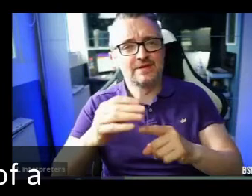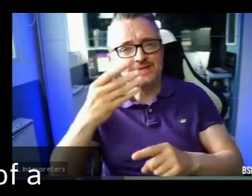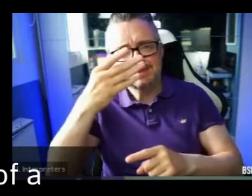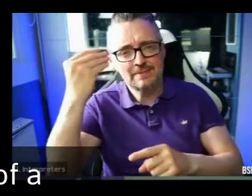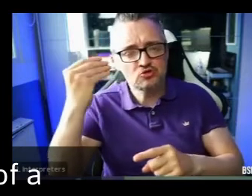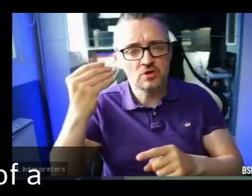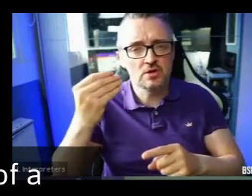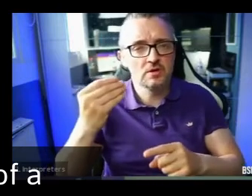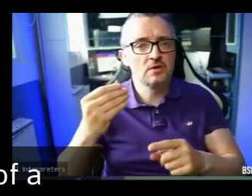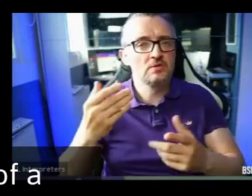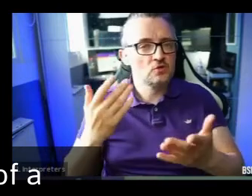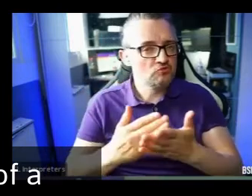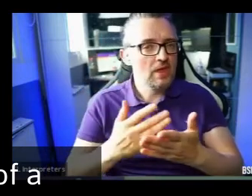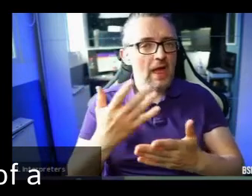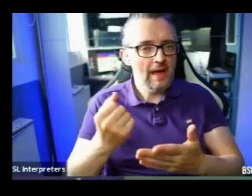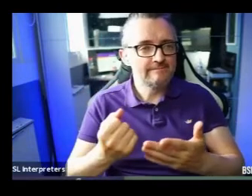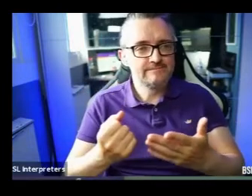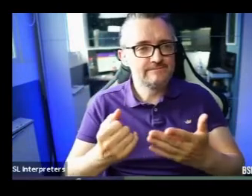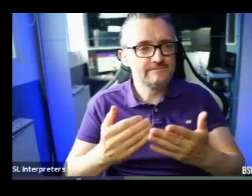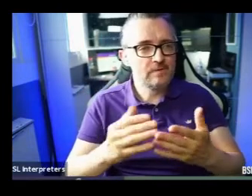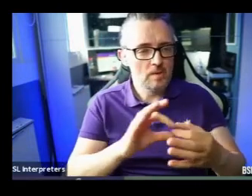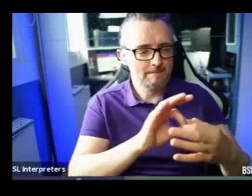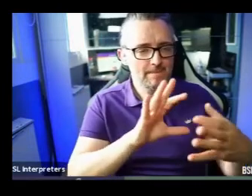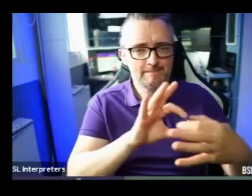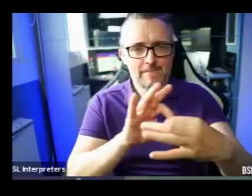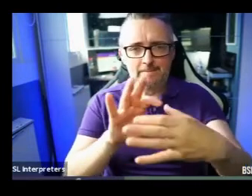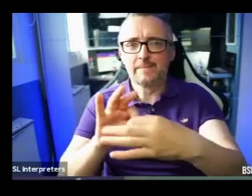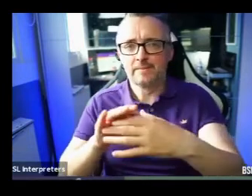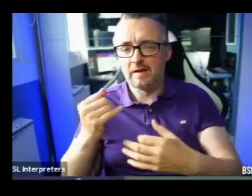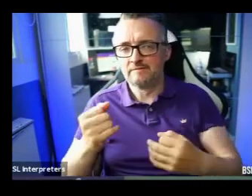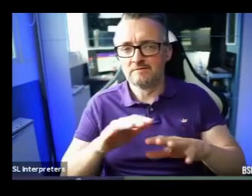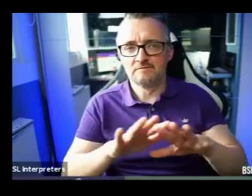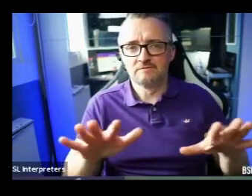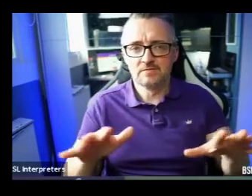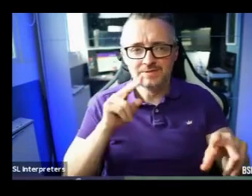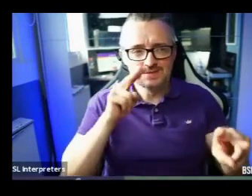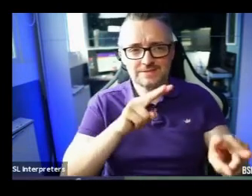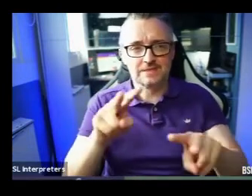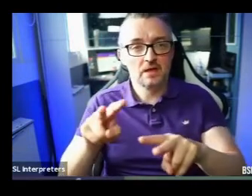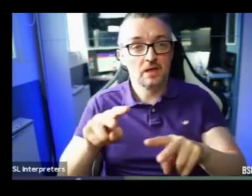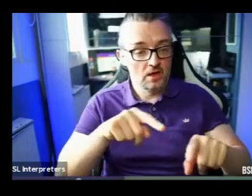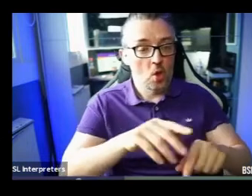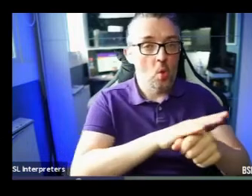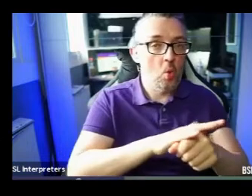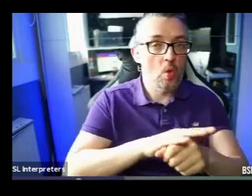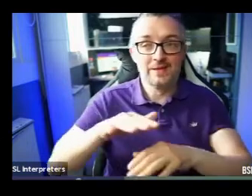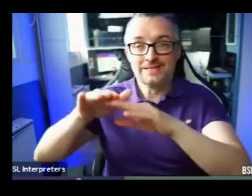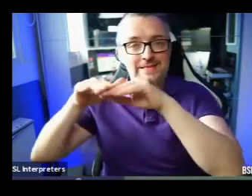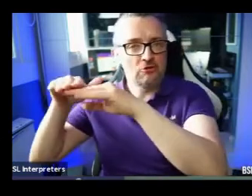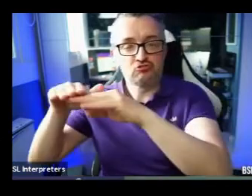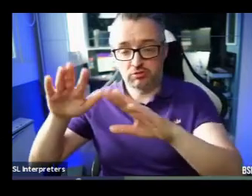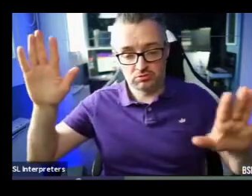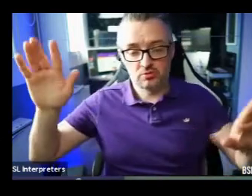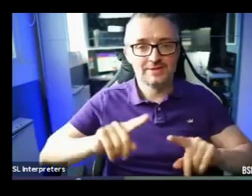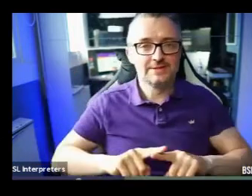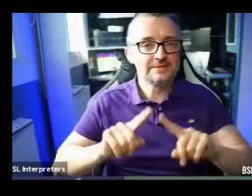dementia specific or specialist approach. So there's a real disconnection in our view to the national visions,